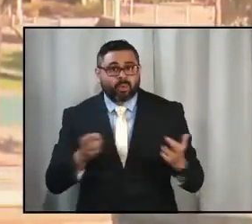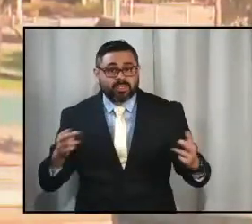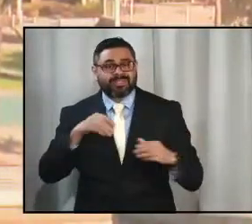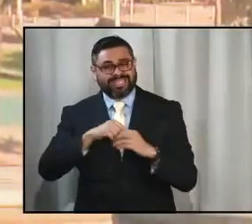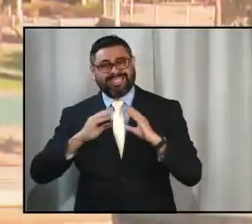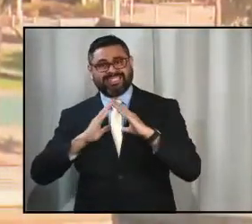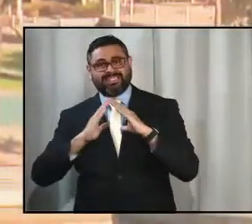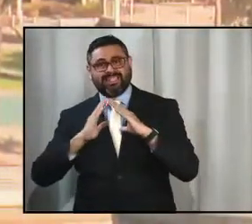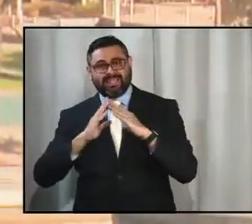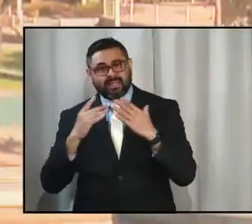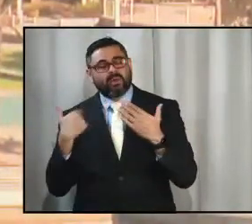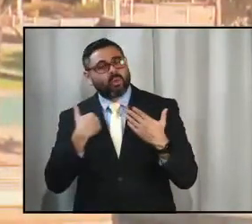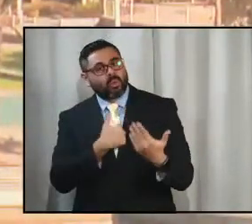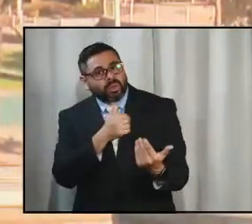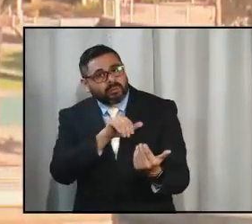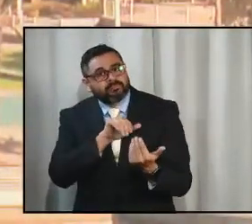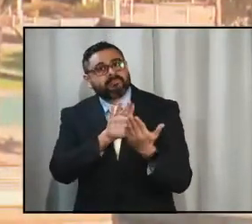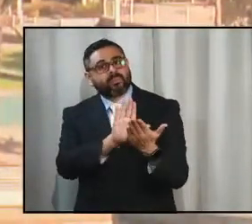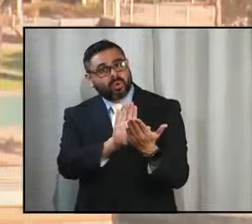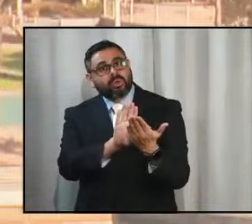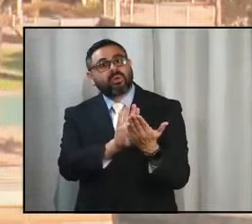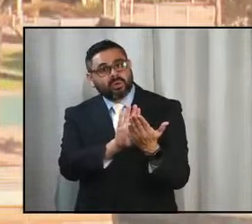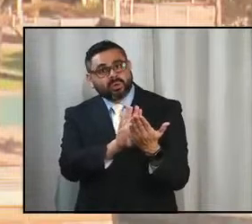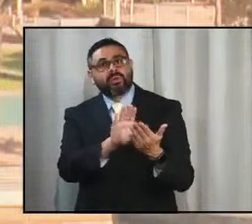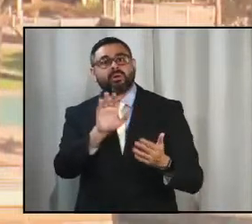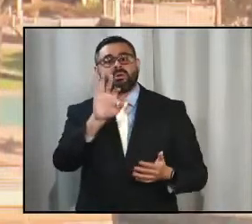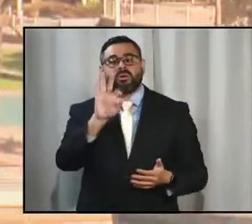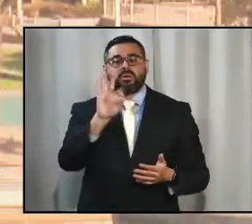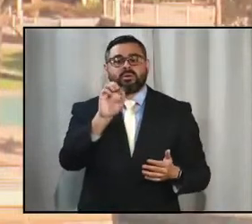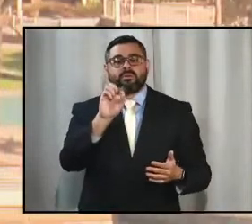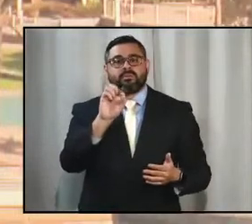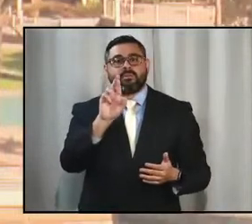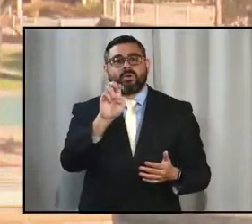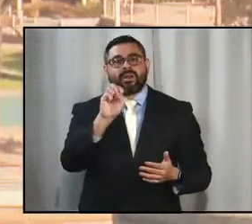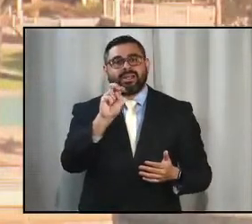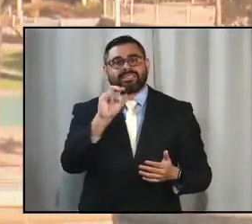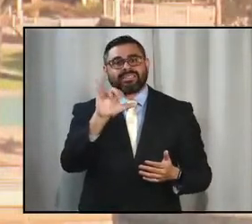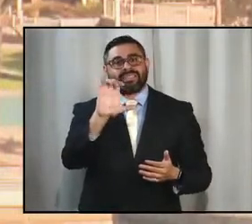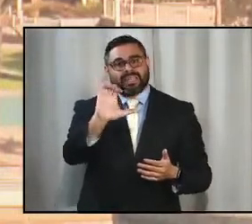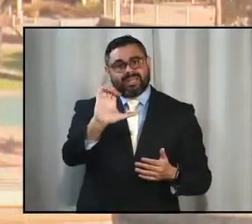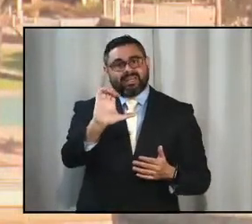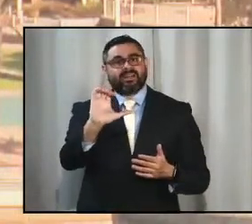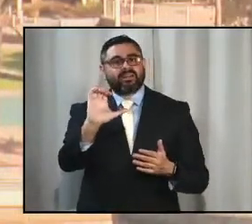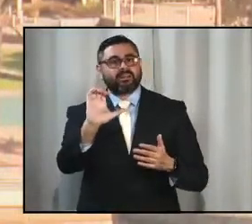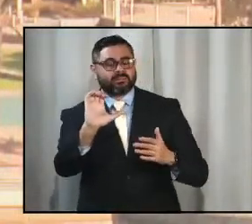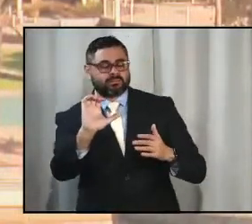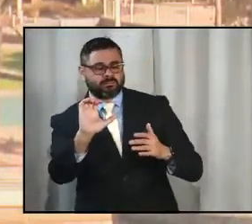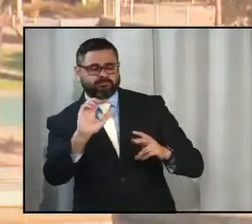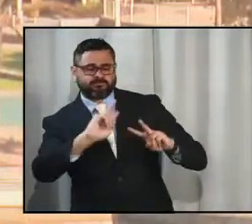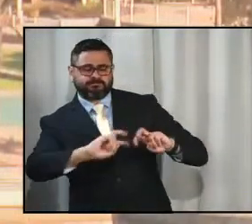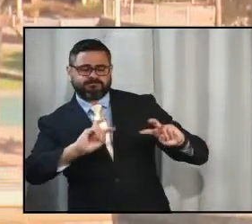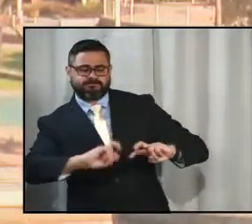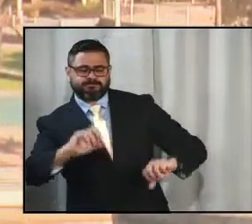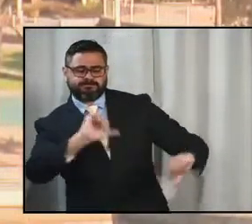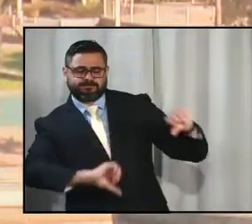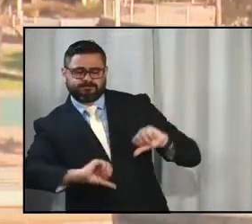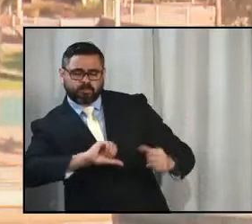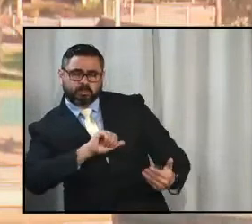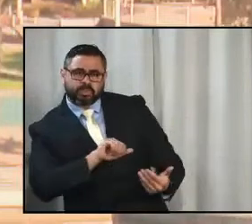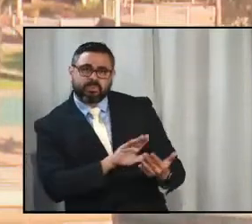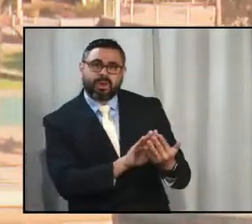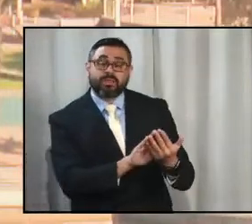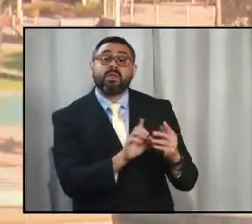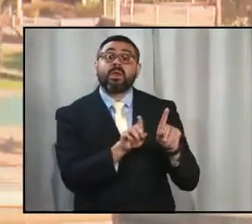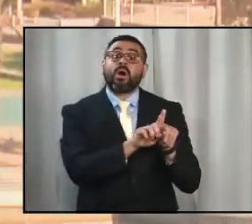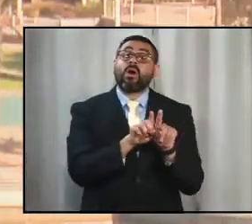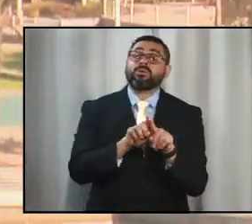city. We're prioritizing our forensic science response and our analysis of data, but we also rely heavily on our community partners and